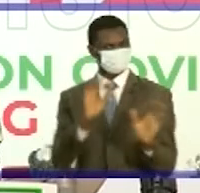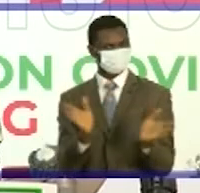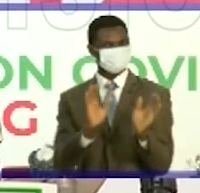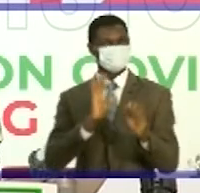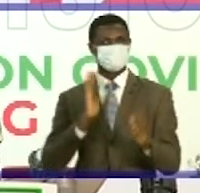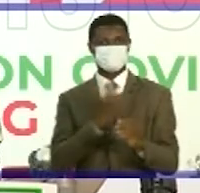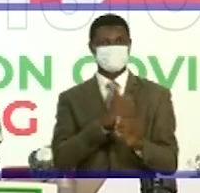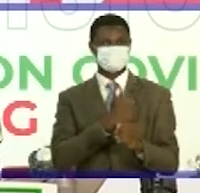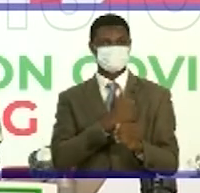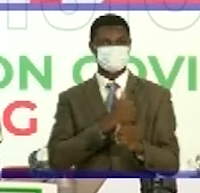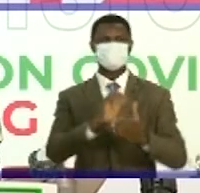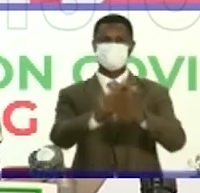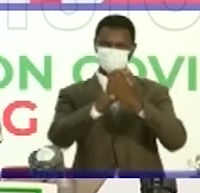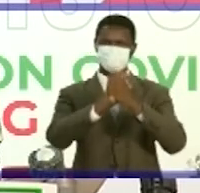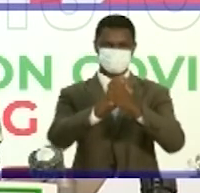to give ourselves